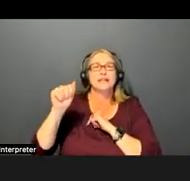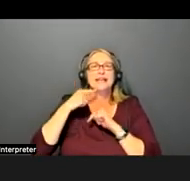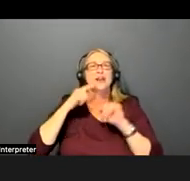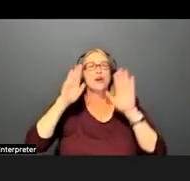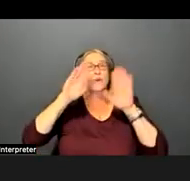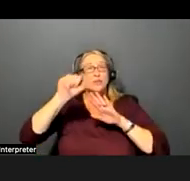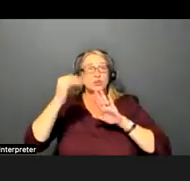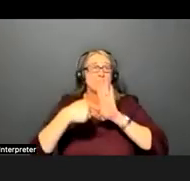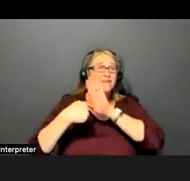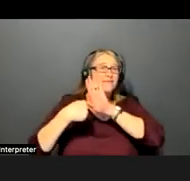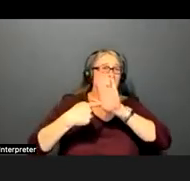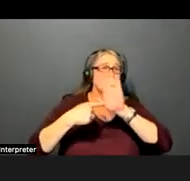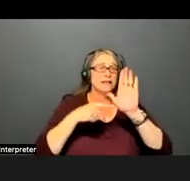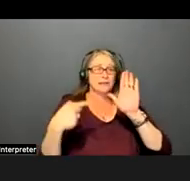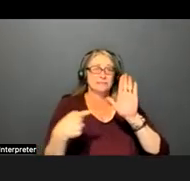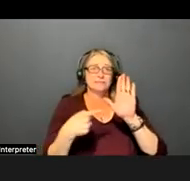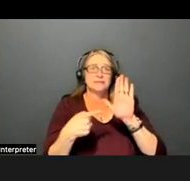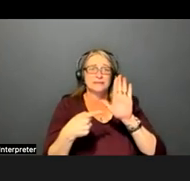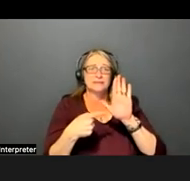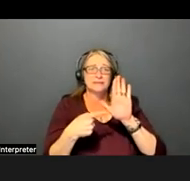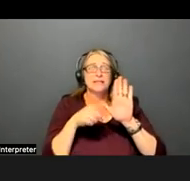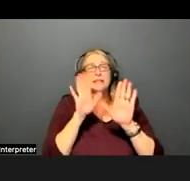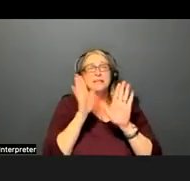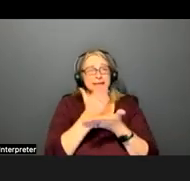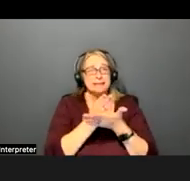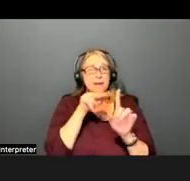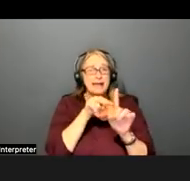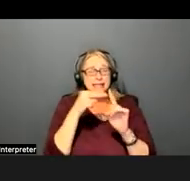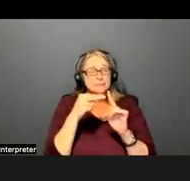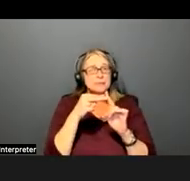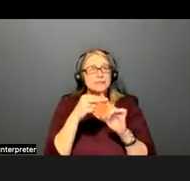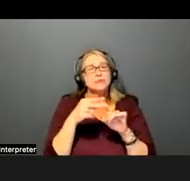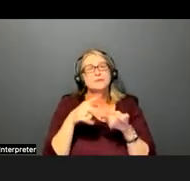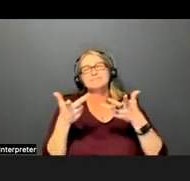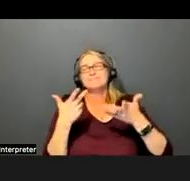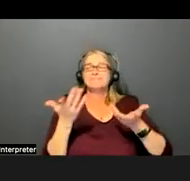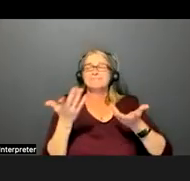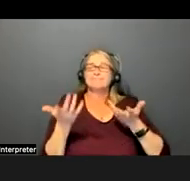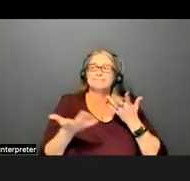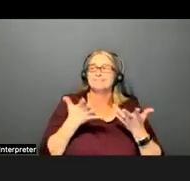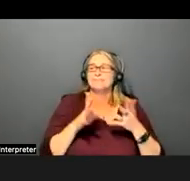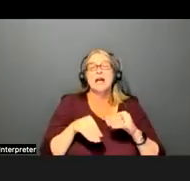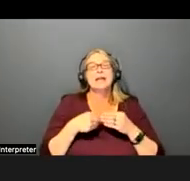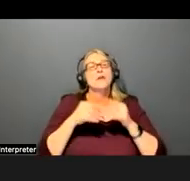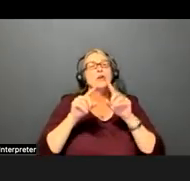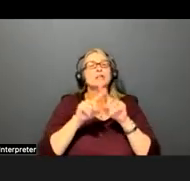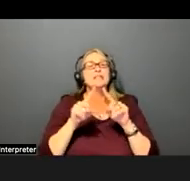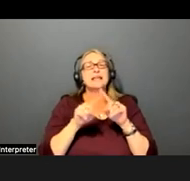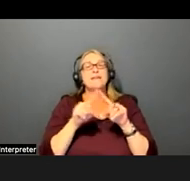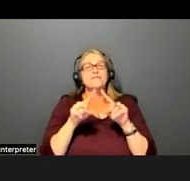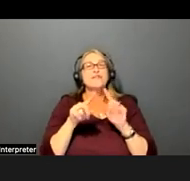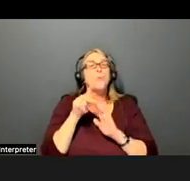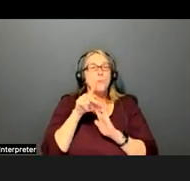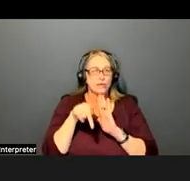highlighting the some of the aspects. So just another show you different for the principles.